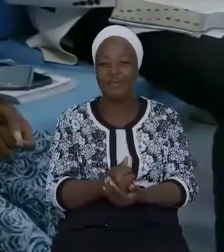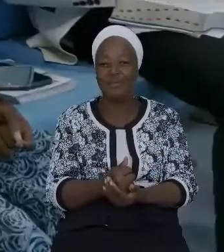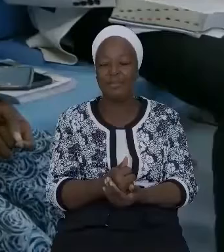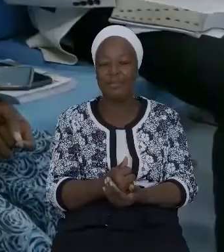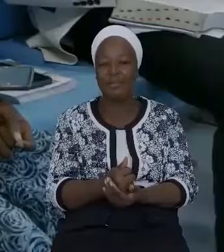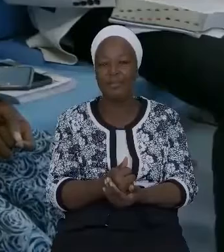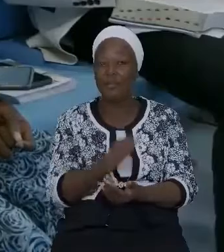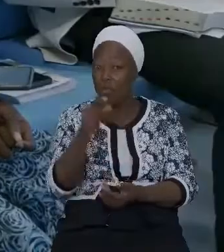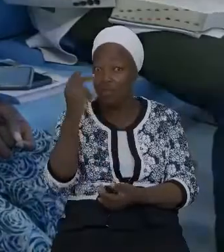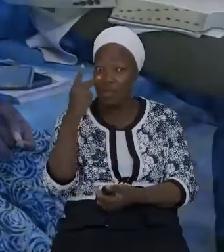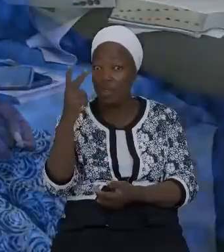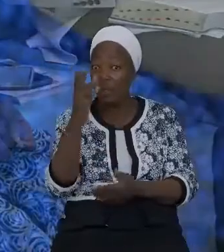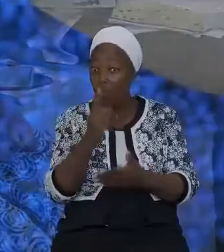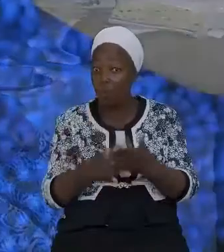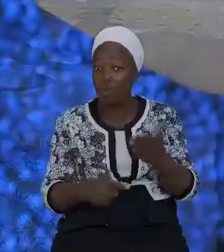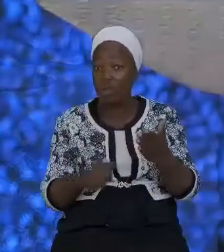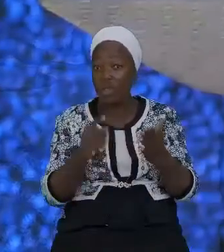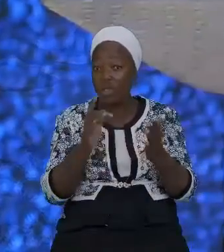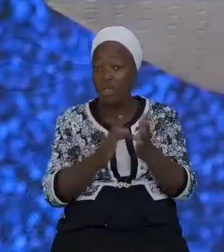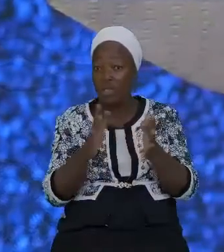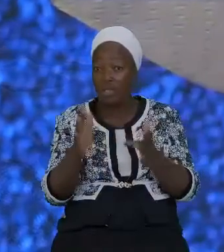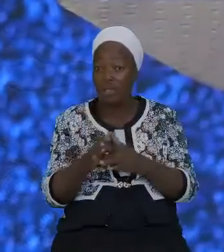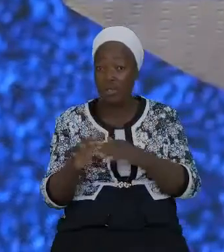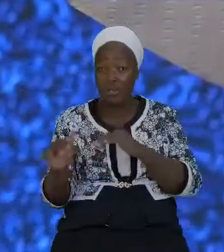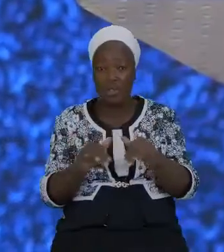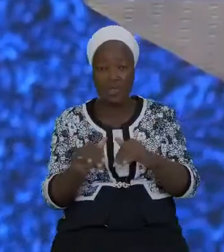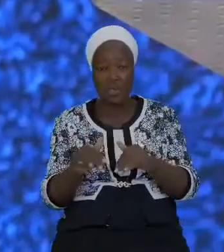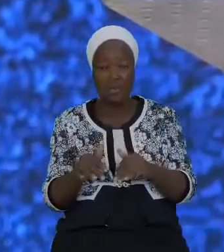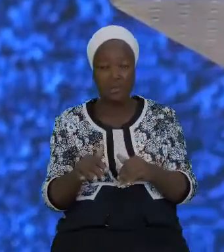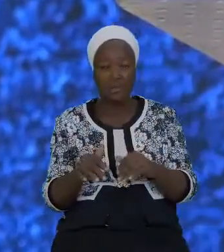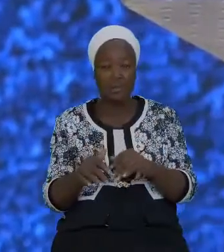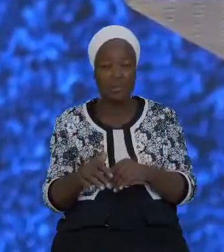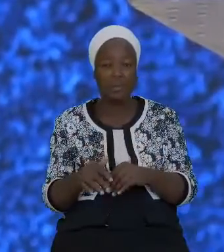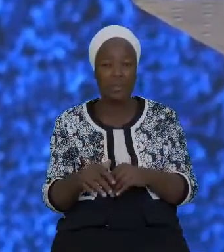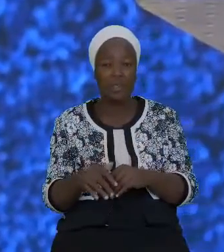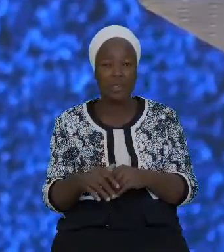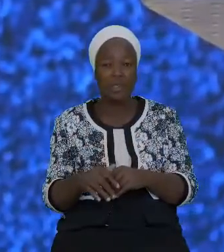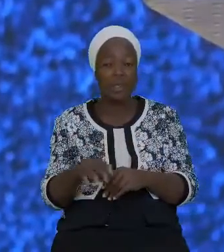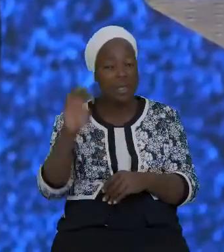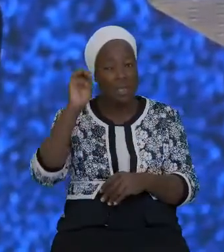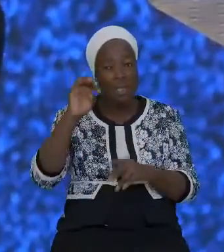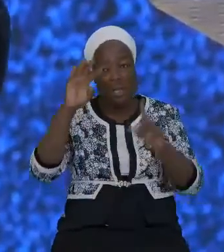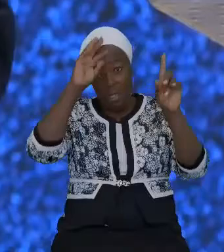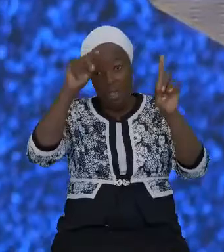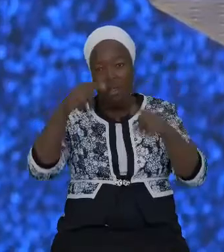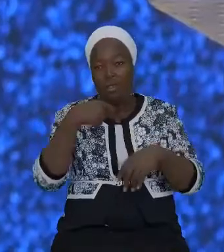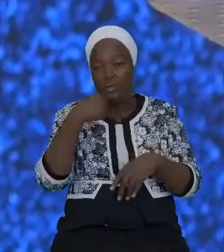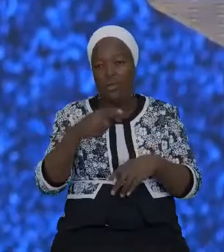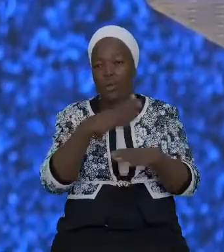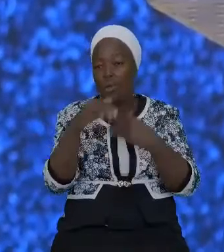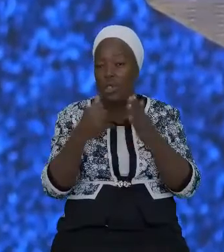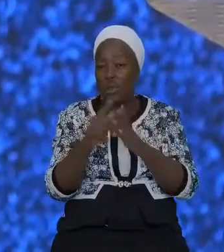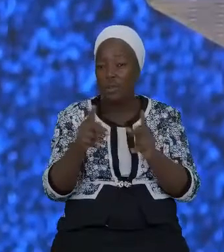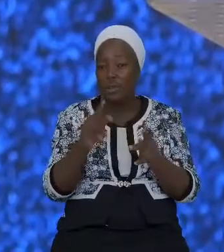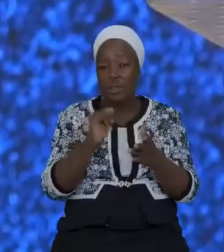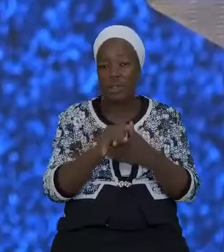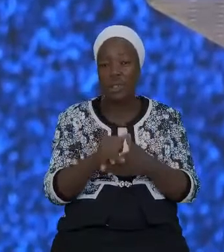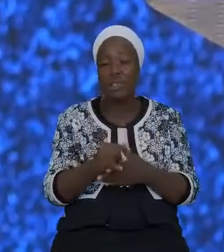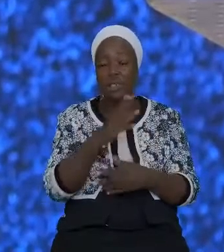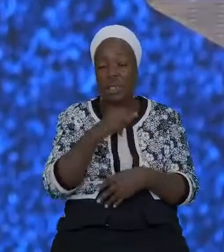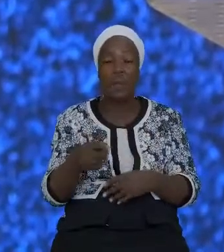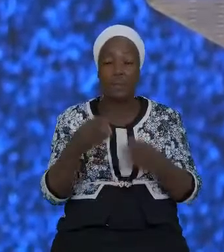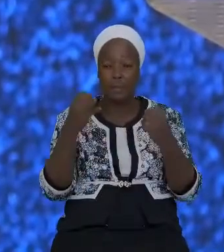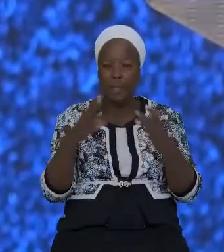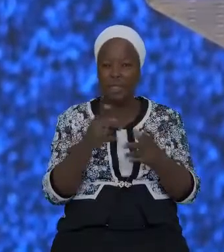Do you see what Jesus did? He told the 5,000 people and more, because 5,000